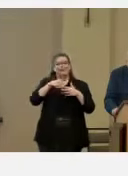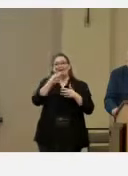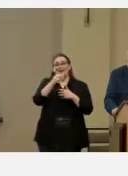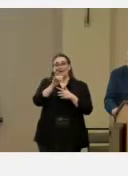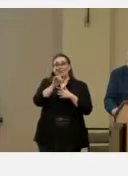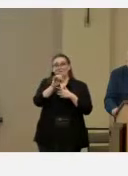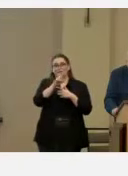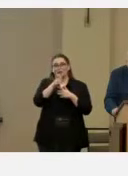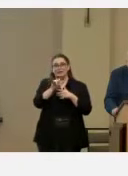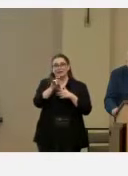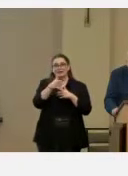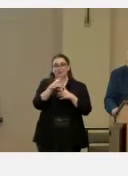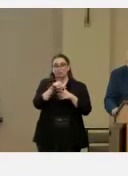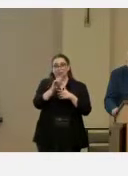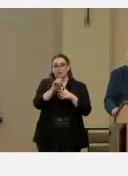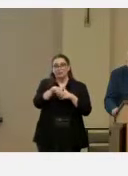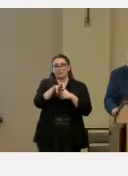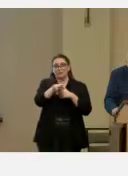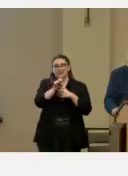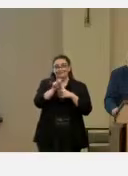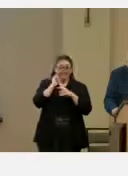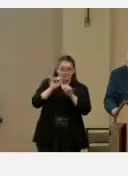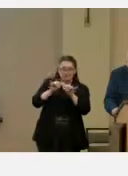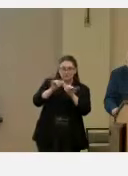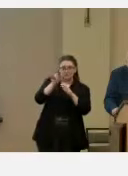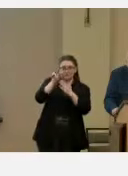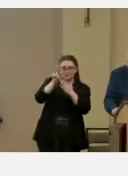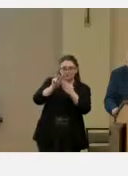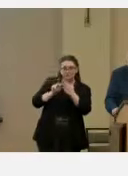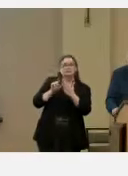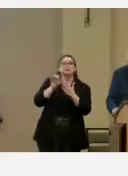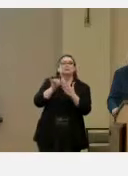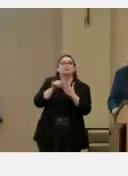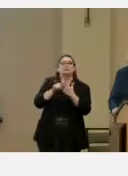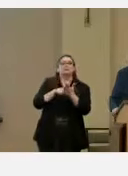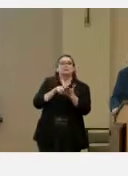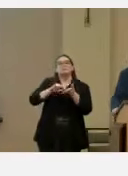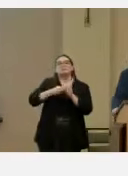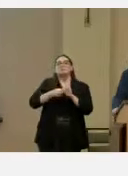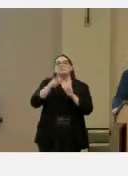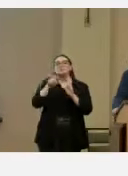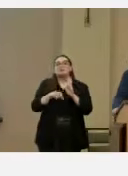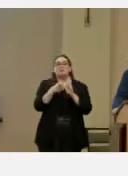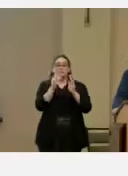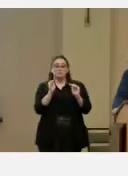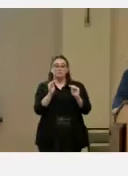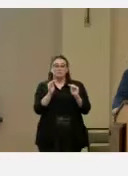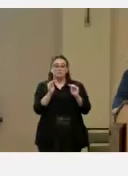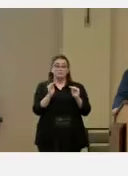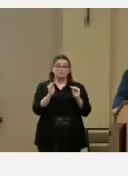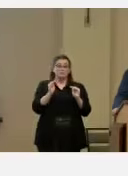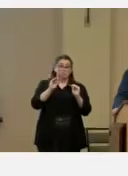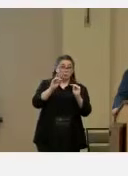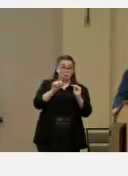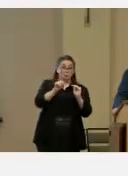hydroxychloroquine that are, being measured in a certain way, that may mean that we need to raise or